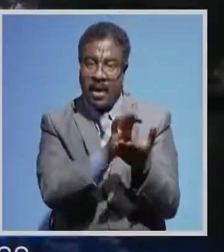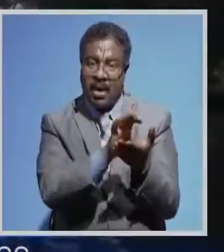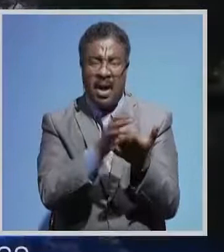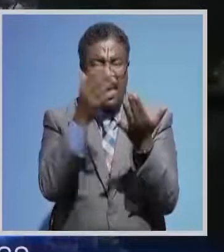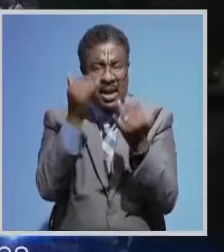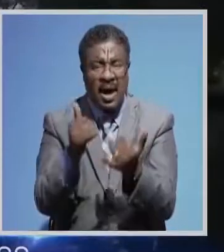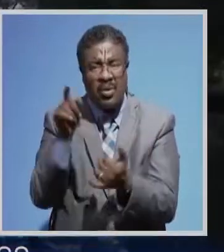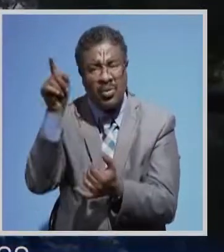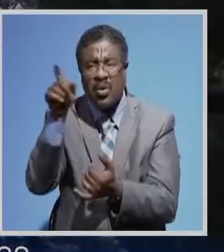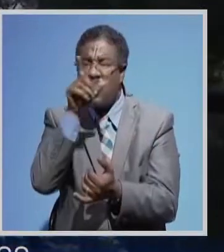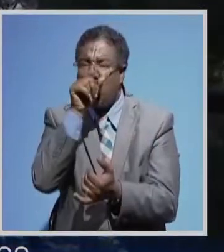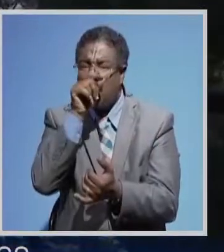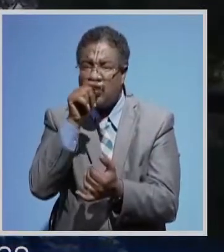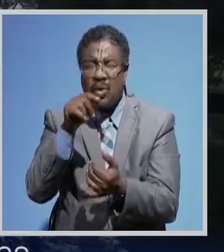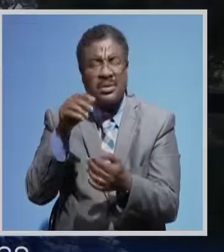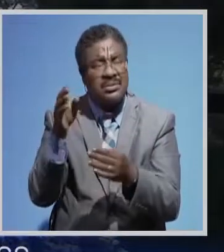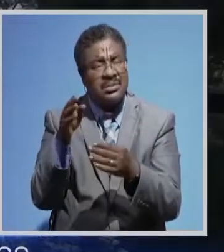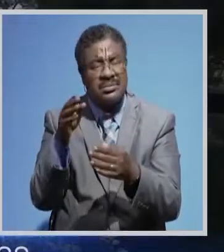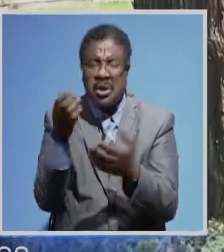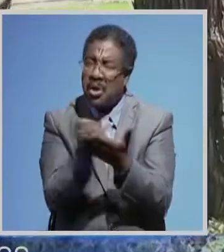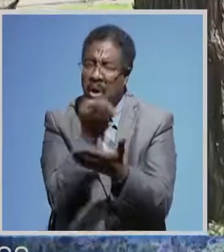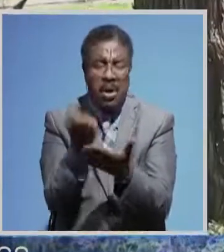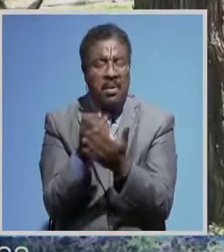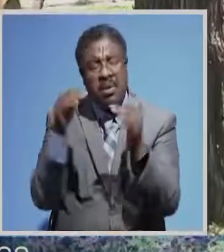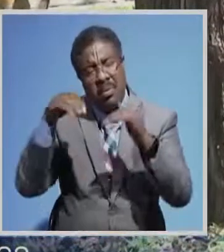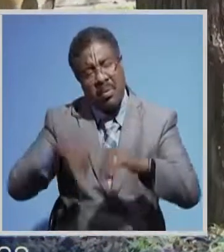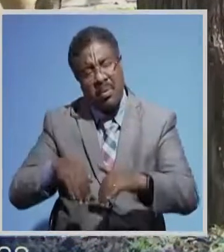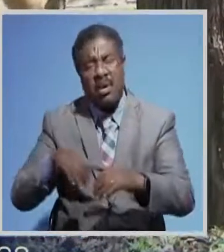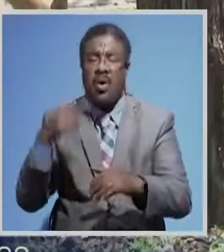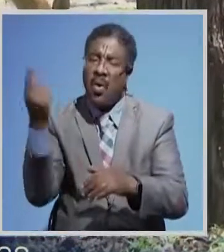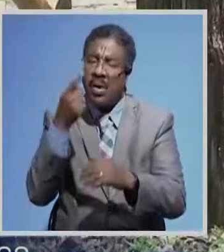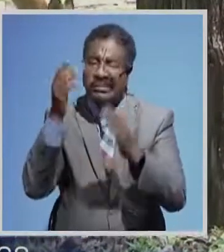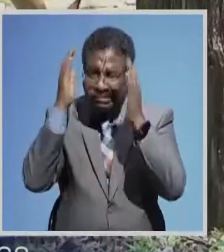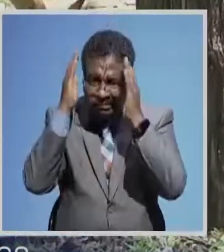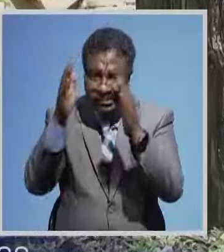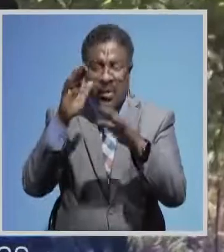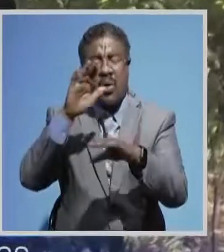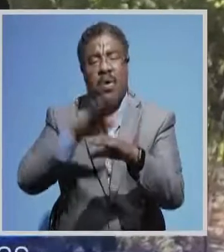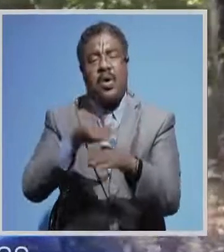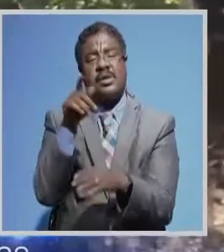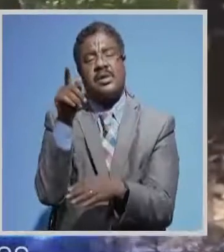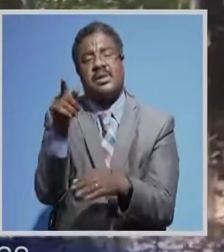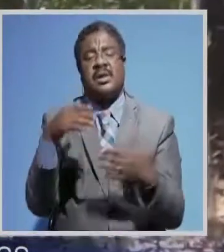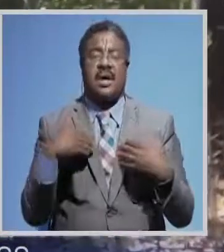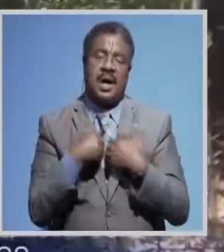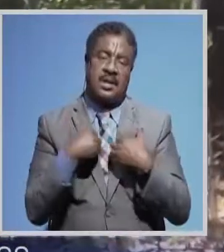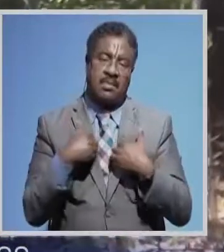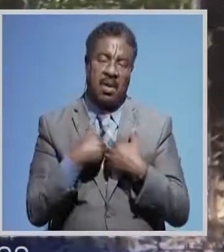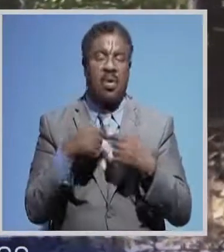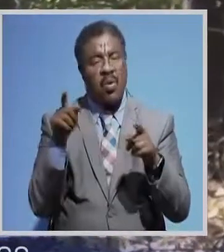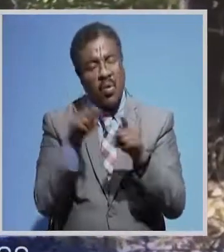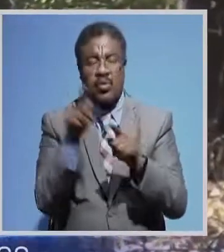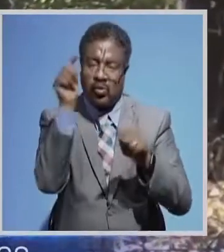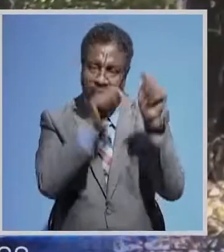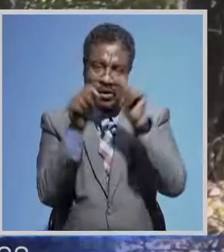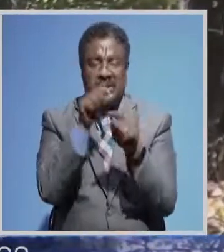economy tilted heavily towards tourism. A limping tourism industry therefore means that a number of businesses linked to